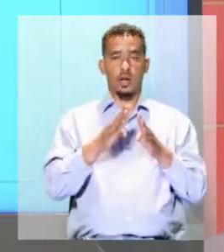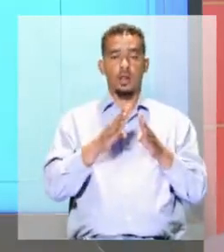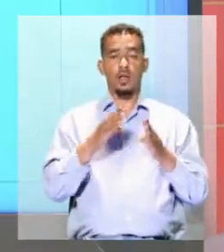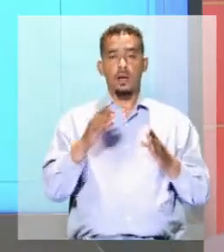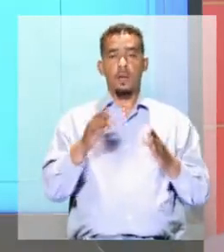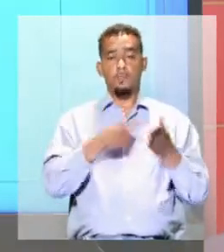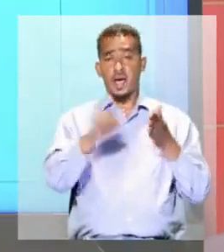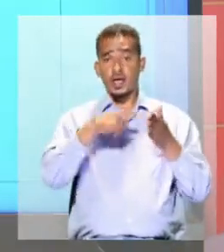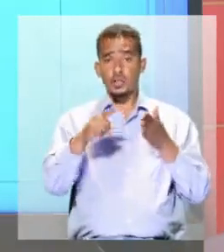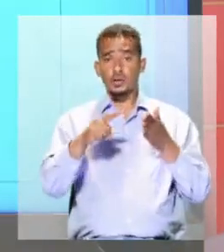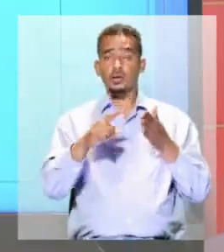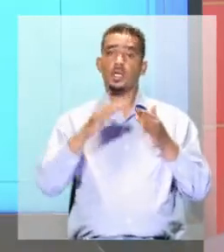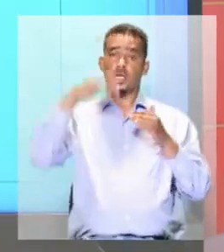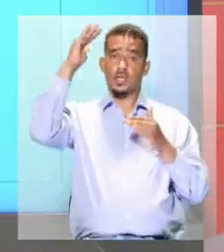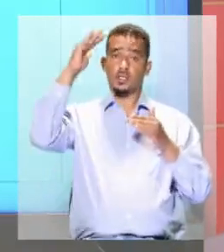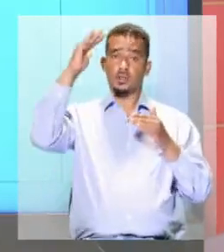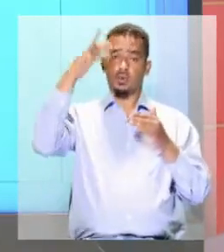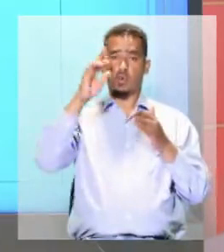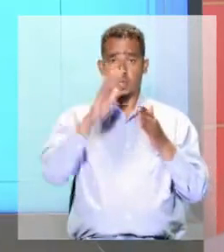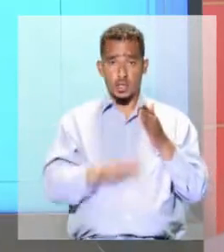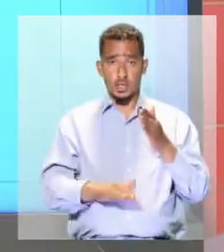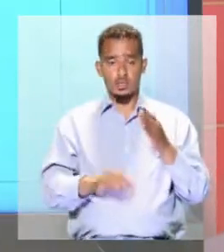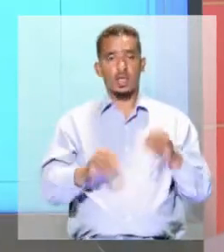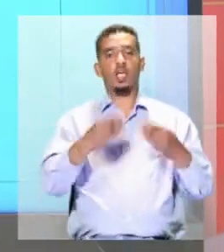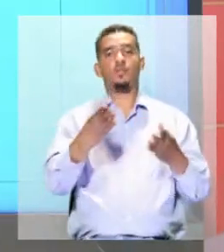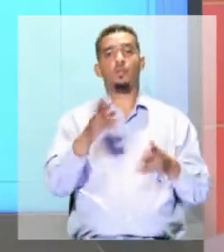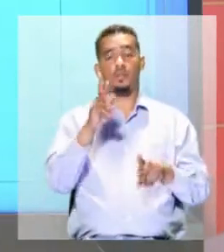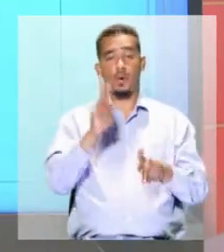increase or decrease a given population.